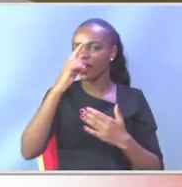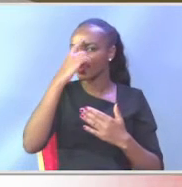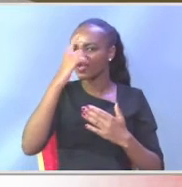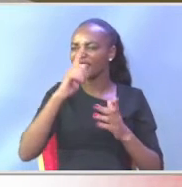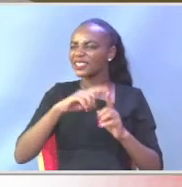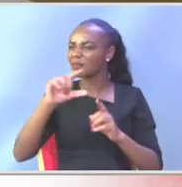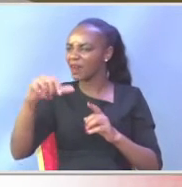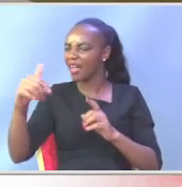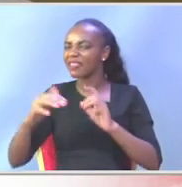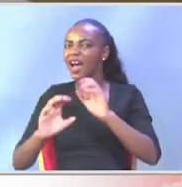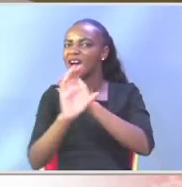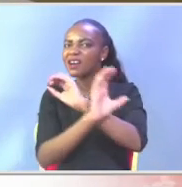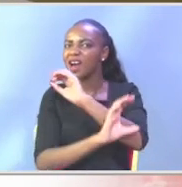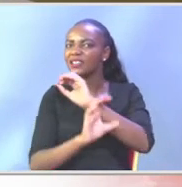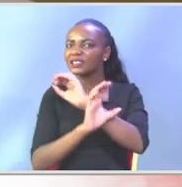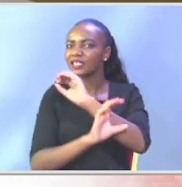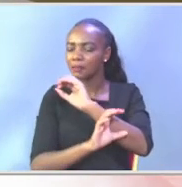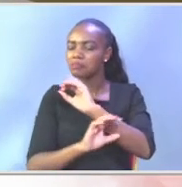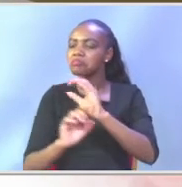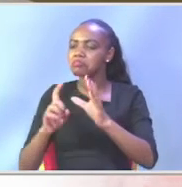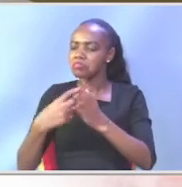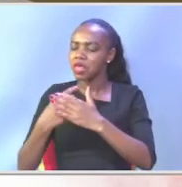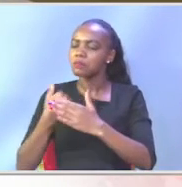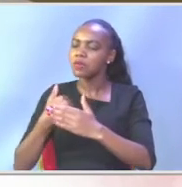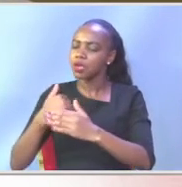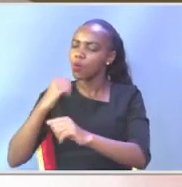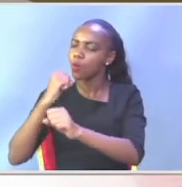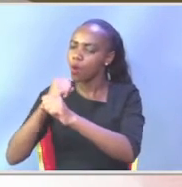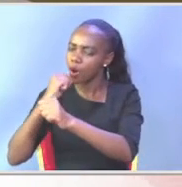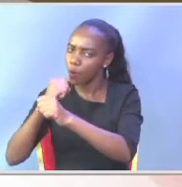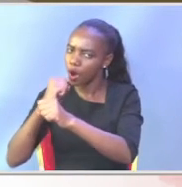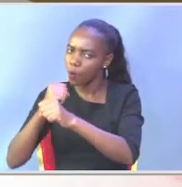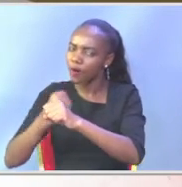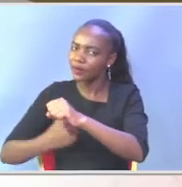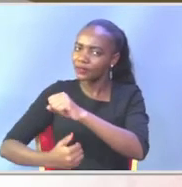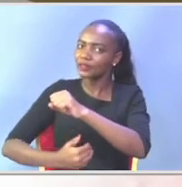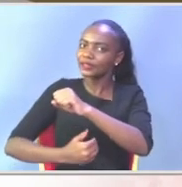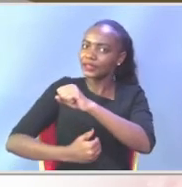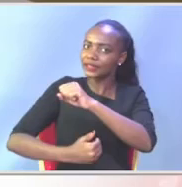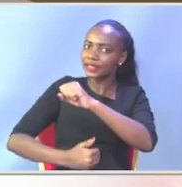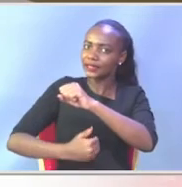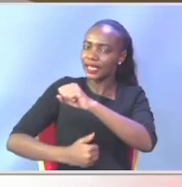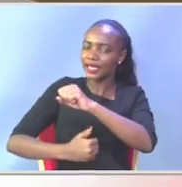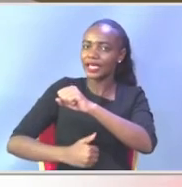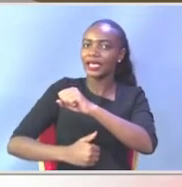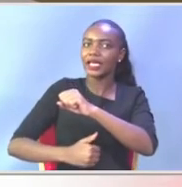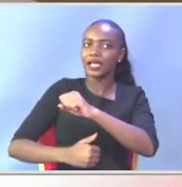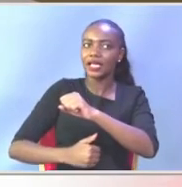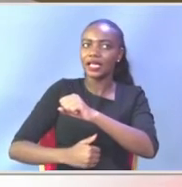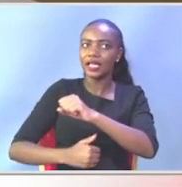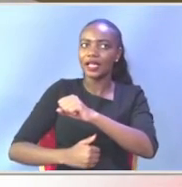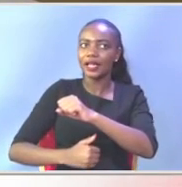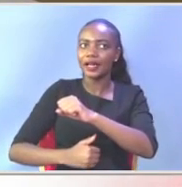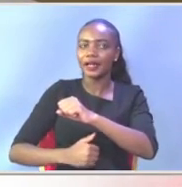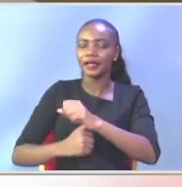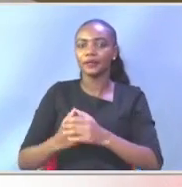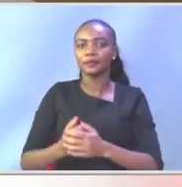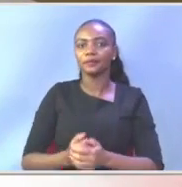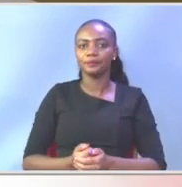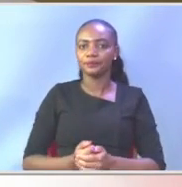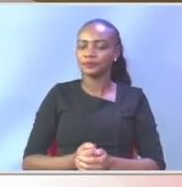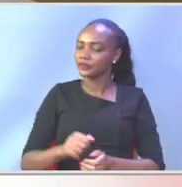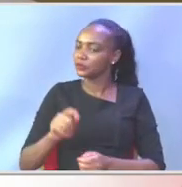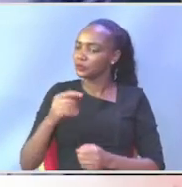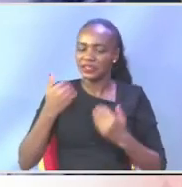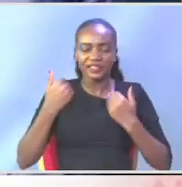countries. So this is not the first time for me. Of course, I have a big number of cases I did, but this is the first case to be